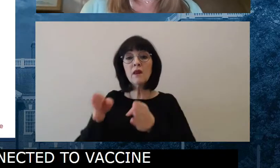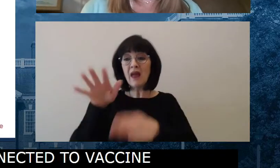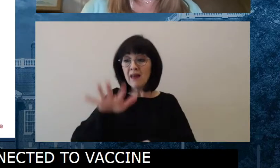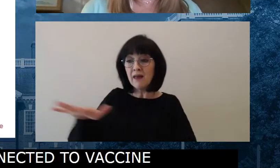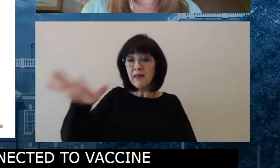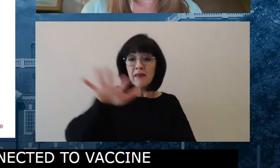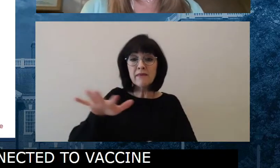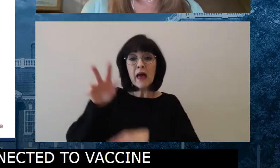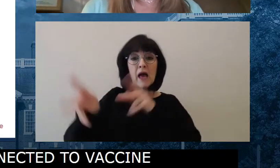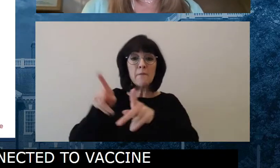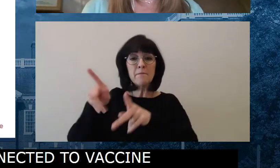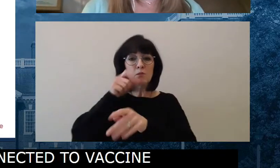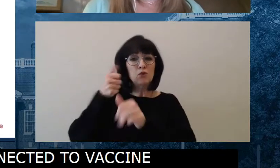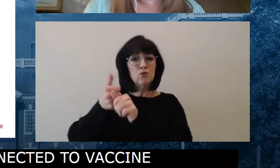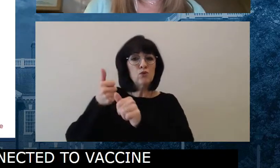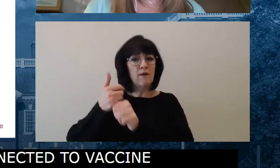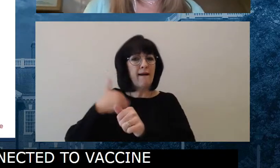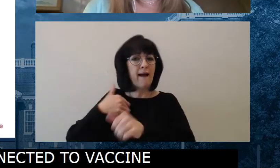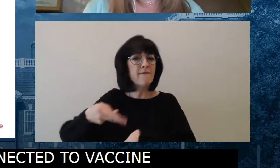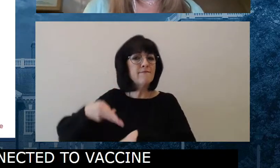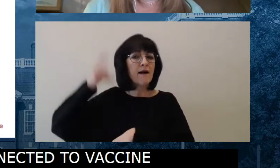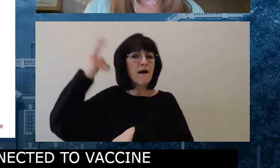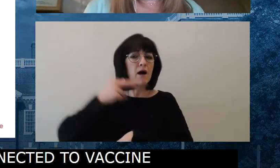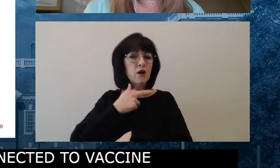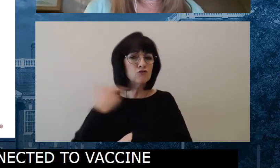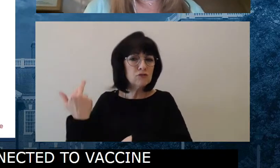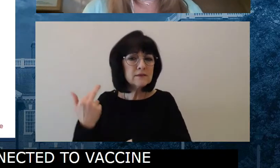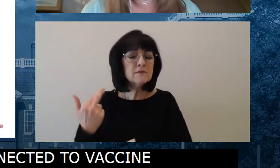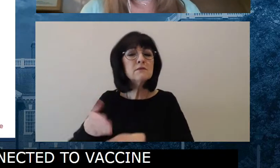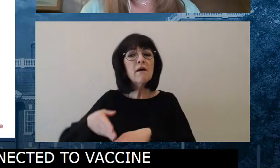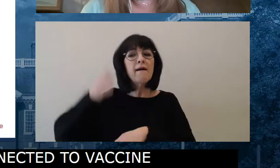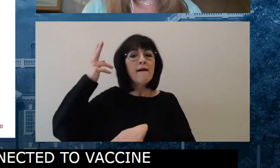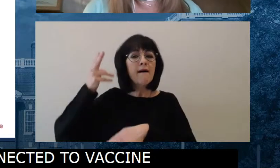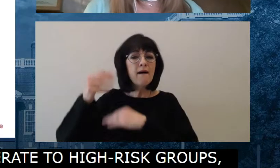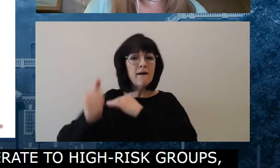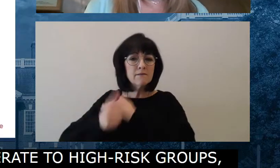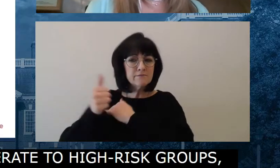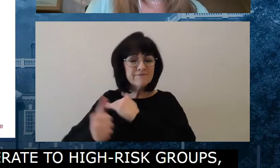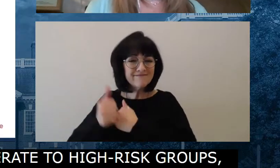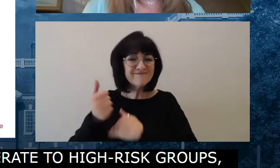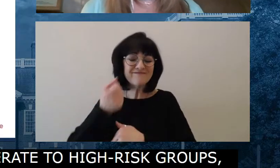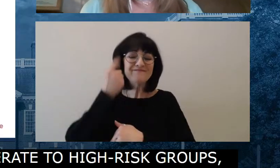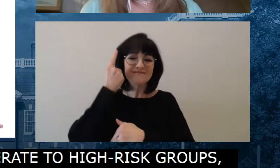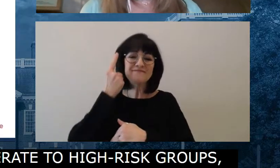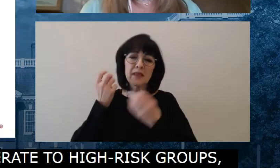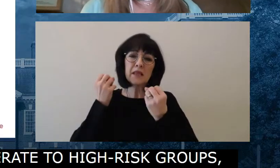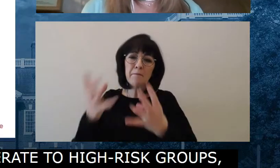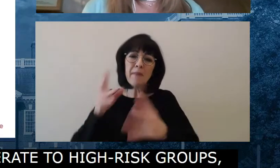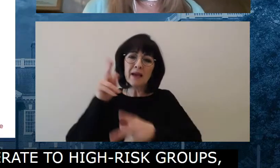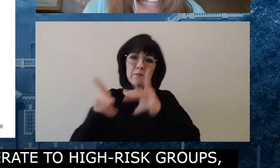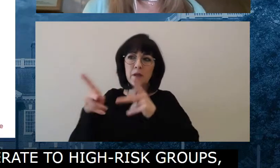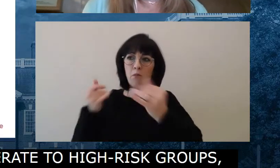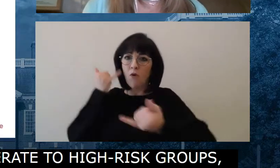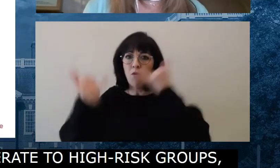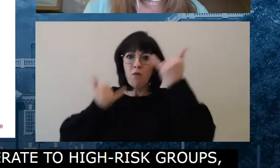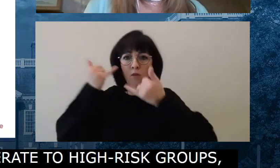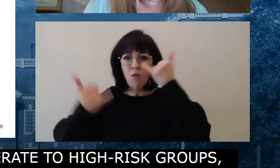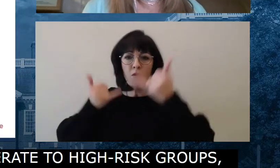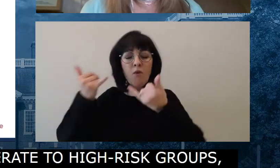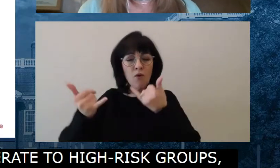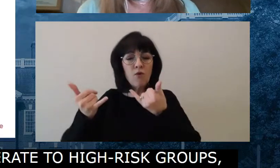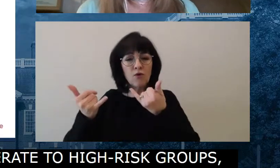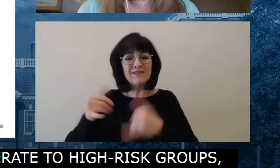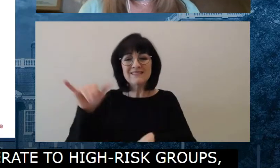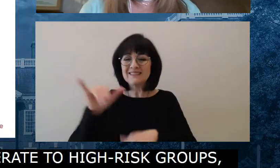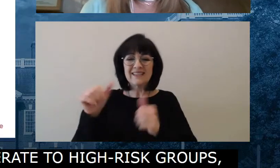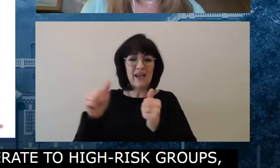be patient, knowing that they're probably getting tons of calls right now. And same with pharmacies. If